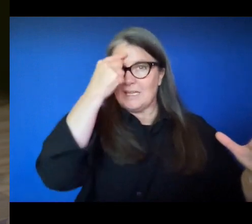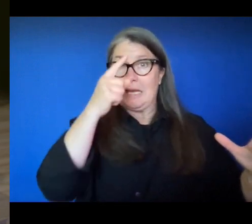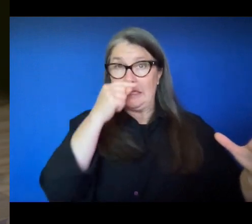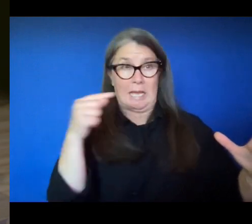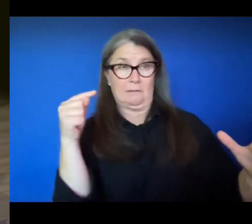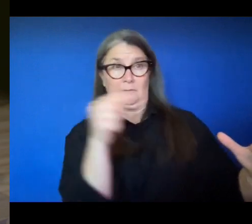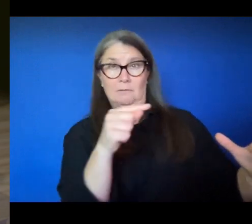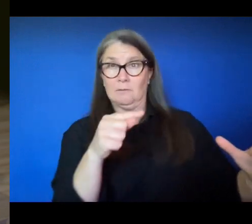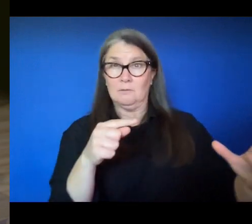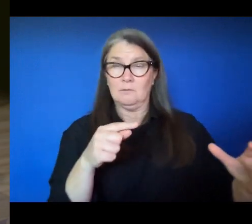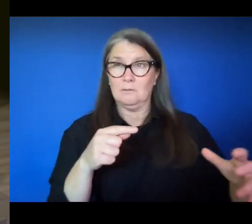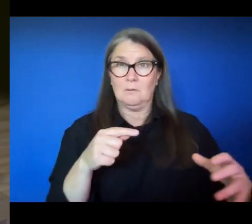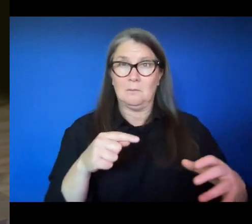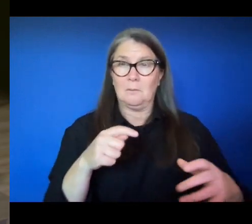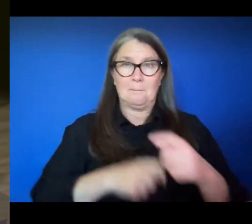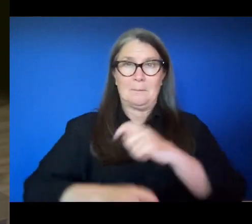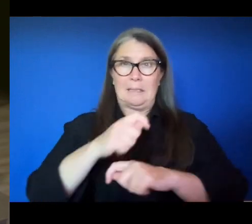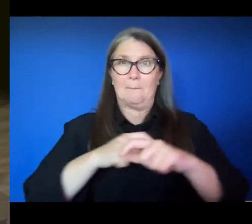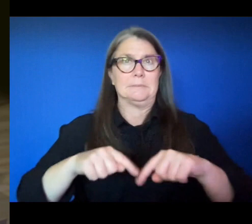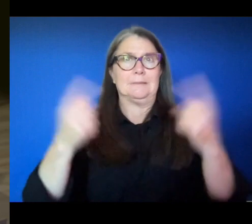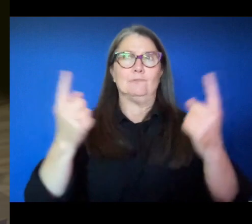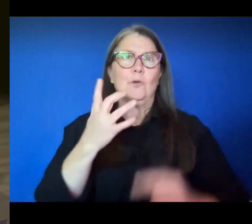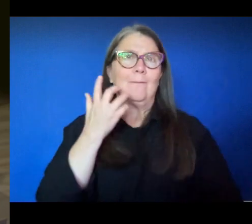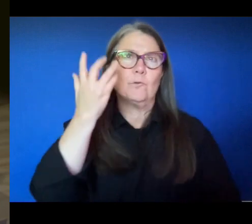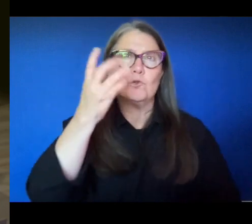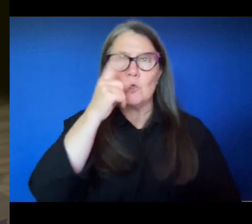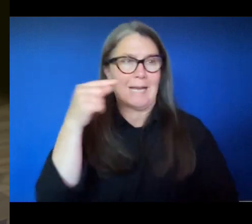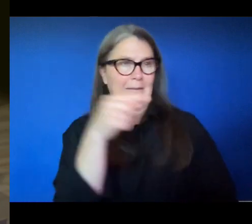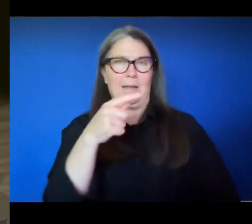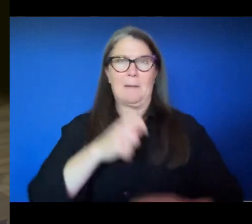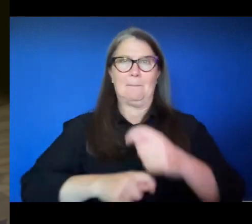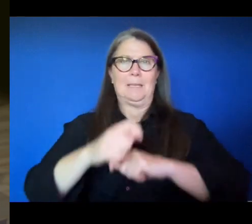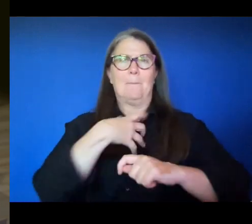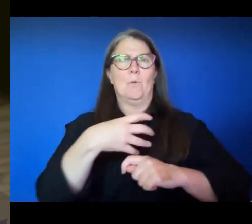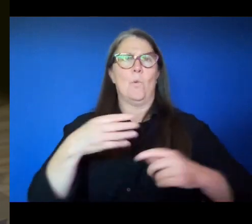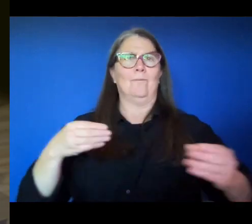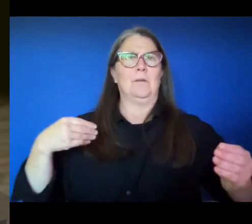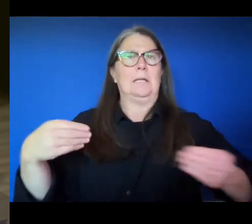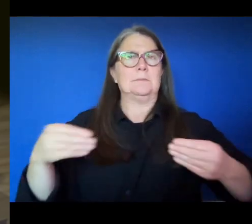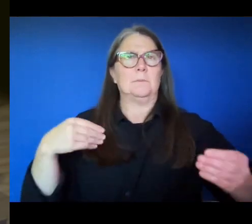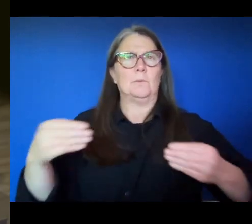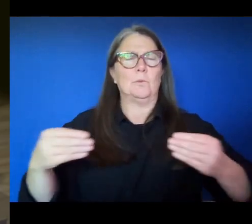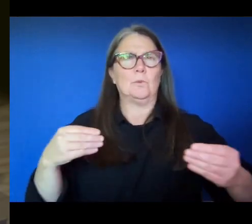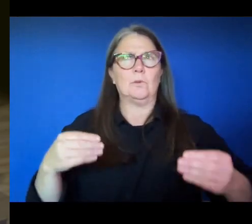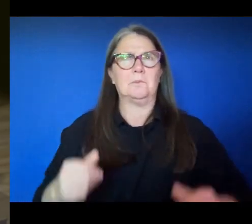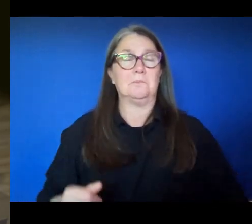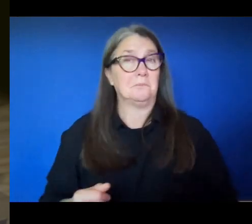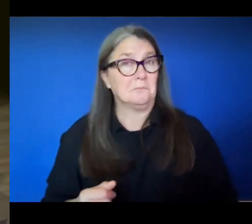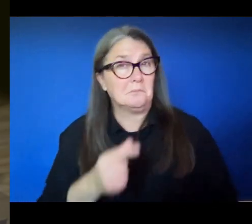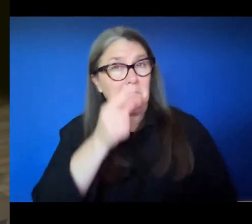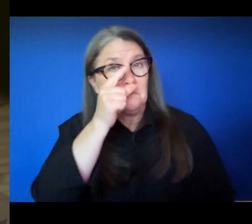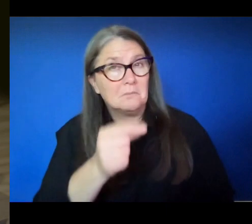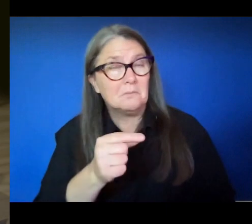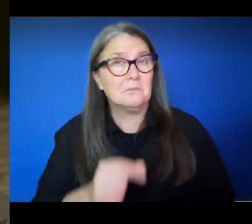be flexible or become flexible enough to encompass all of the kind of audiences